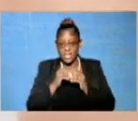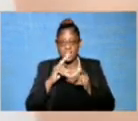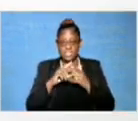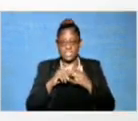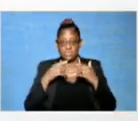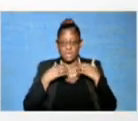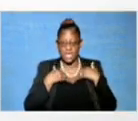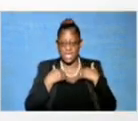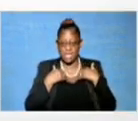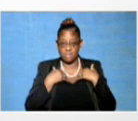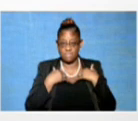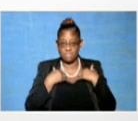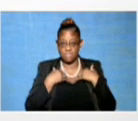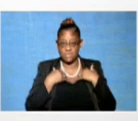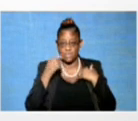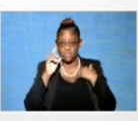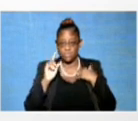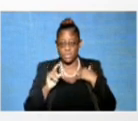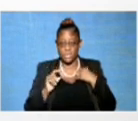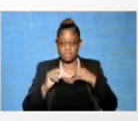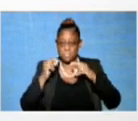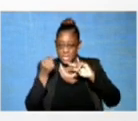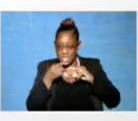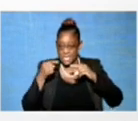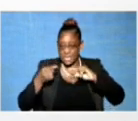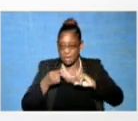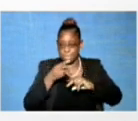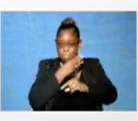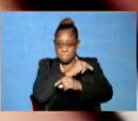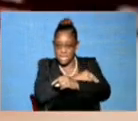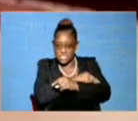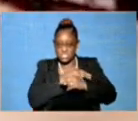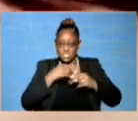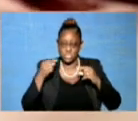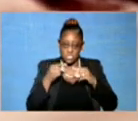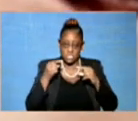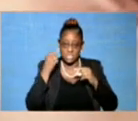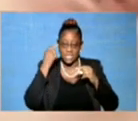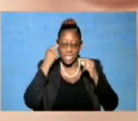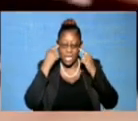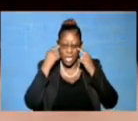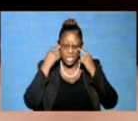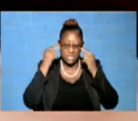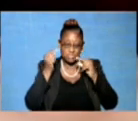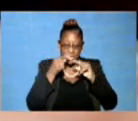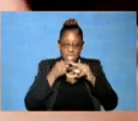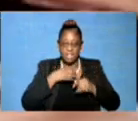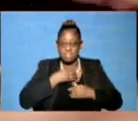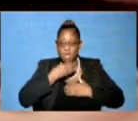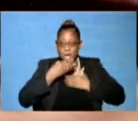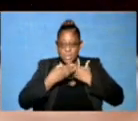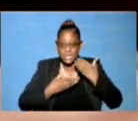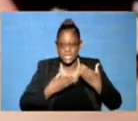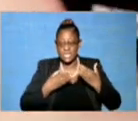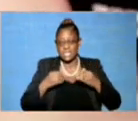least two of these other symptoms, joint pain, muscle aches, pain behind the eyes, vomiting,